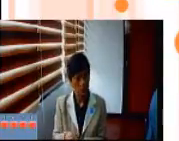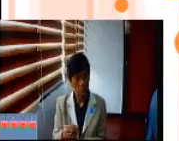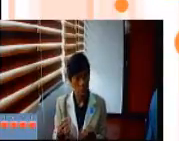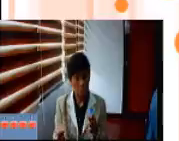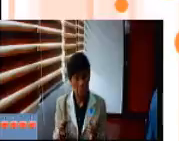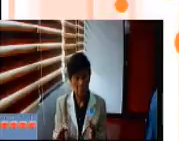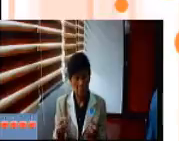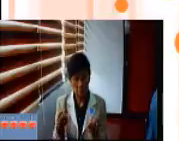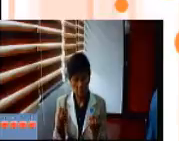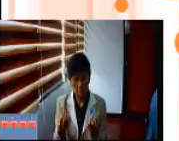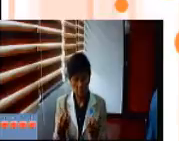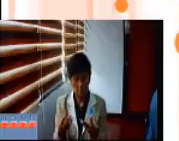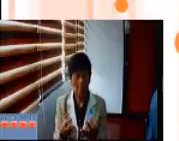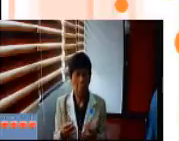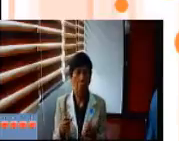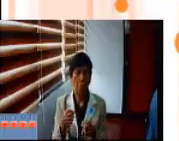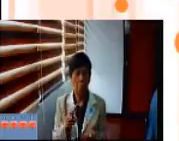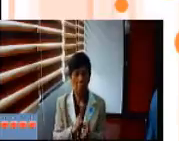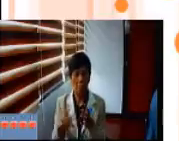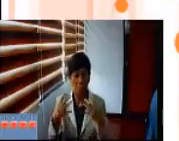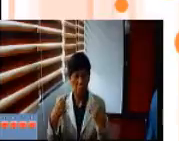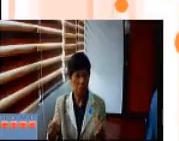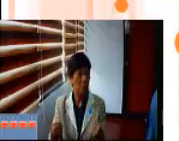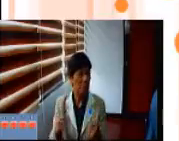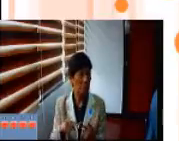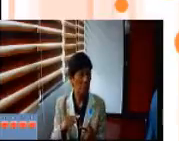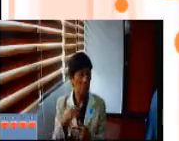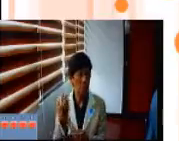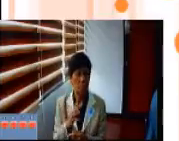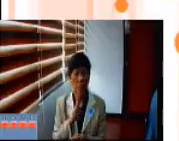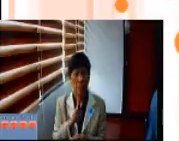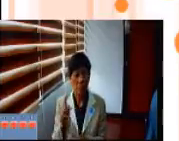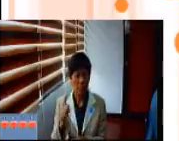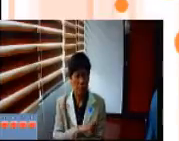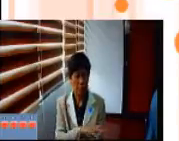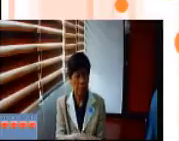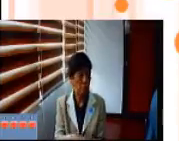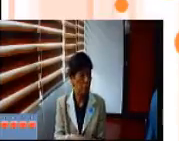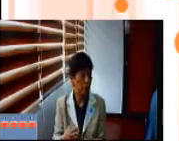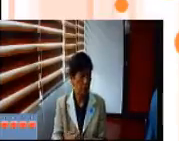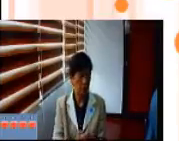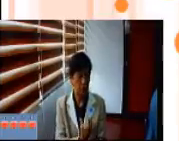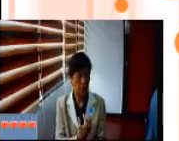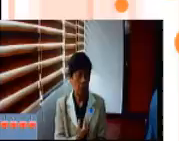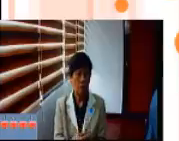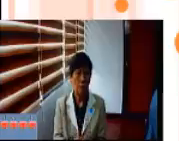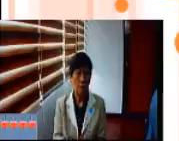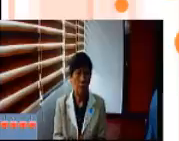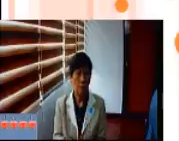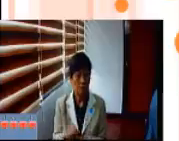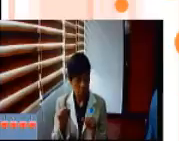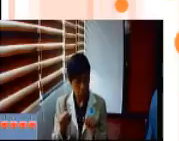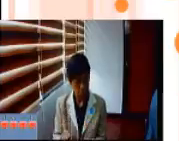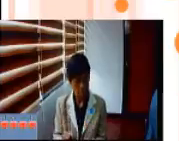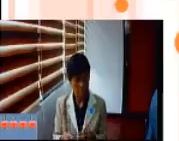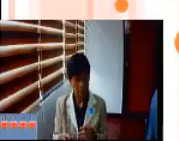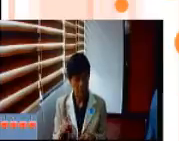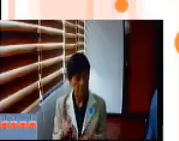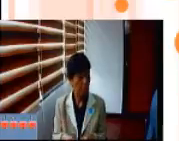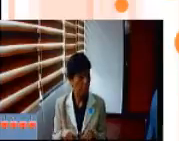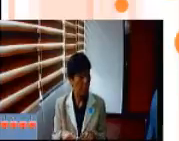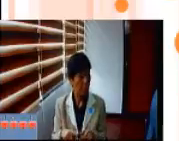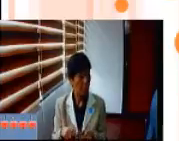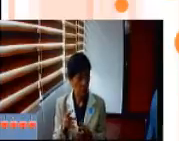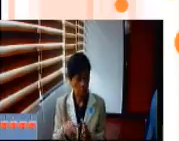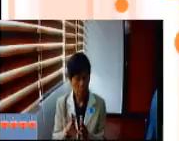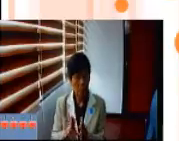mas malalakas, then affected tayo. And we can sort of measure that. And based on this review, we say